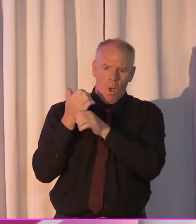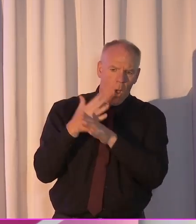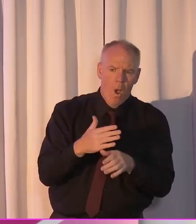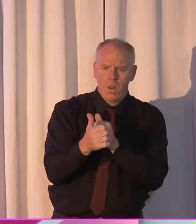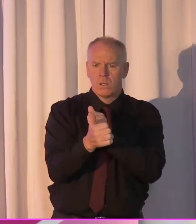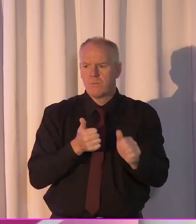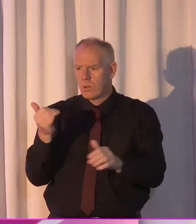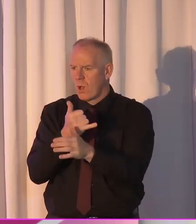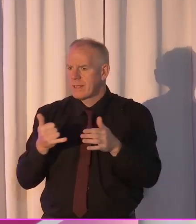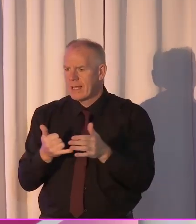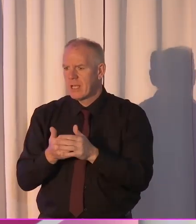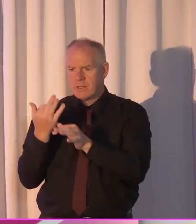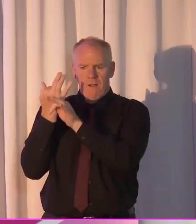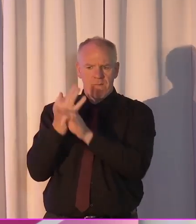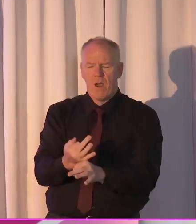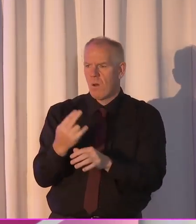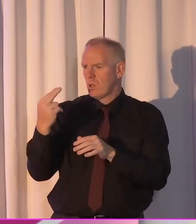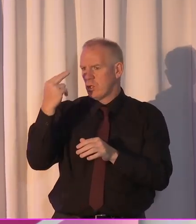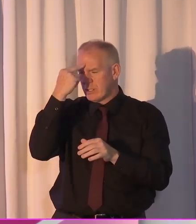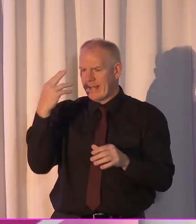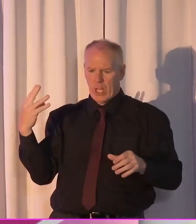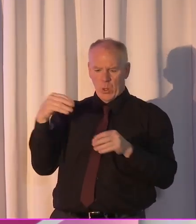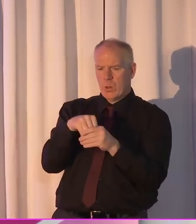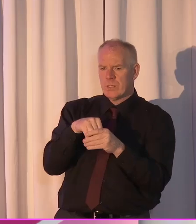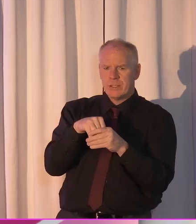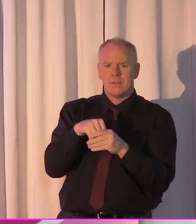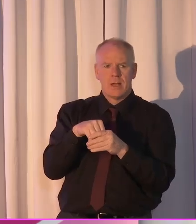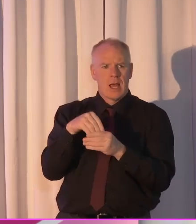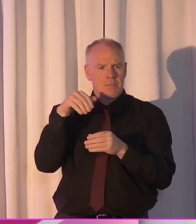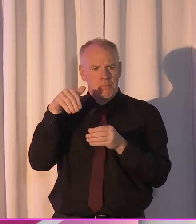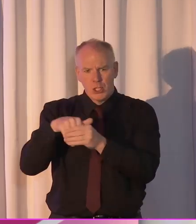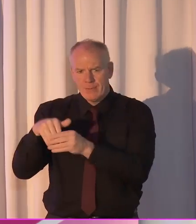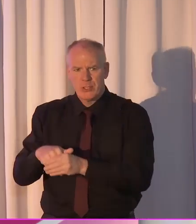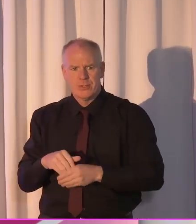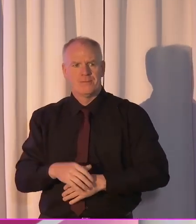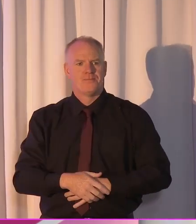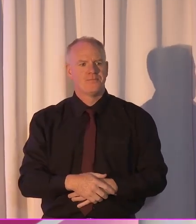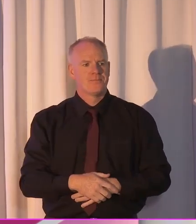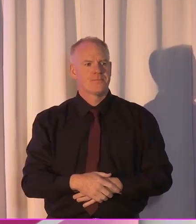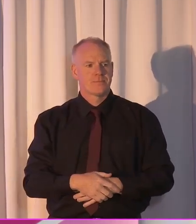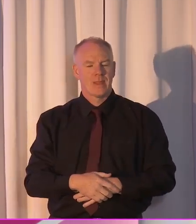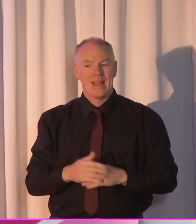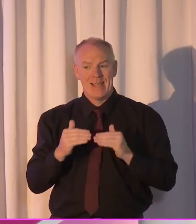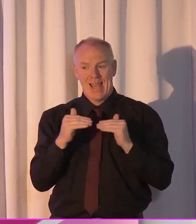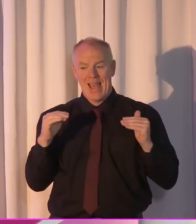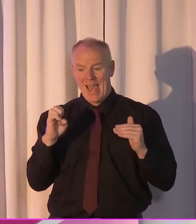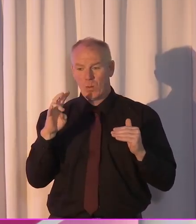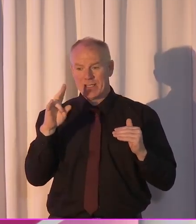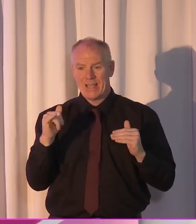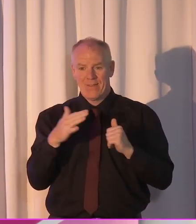sporting organisations understand inclusion and participation and equity to